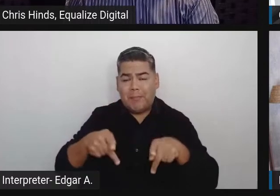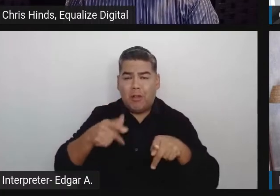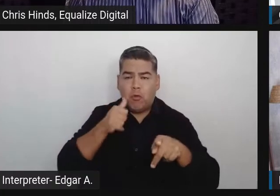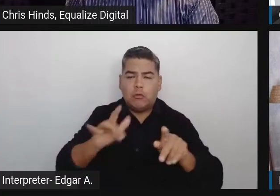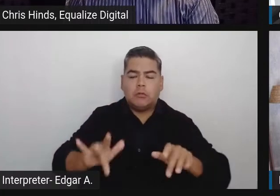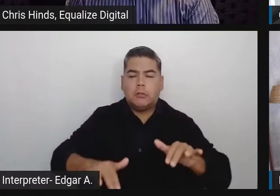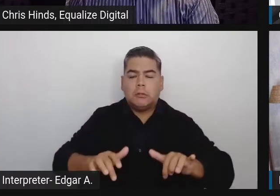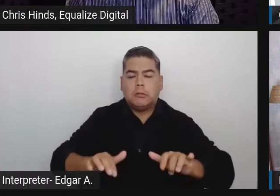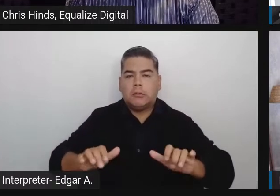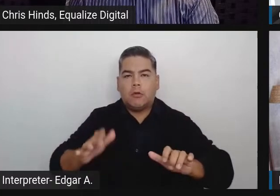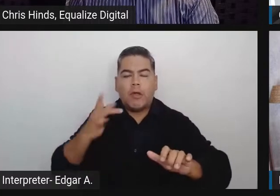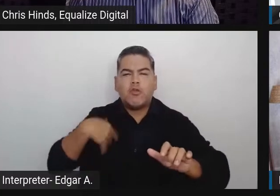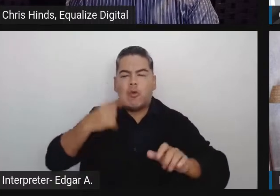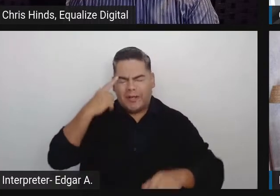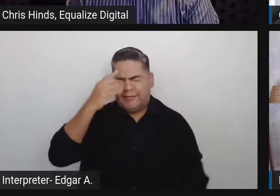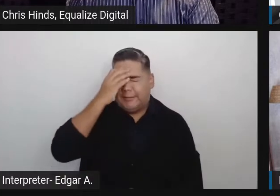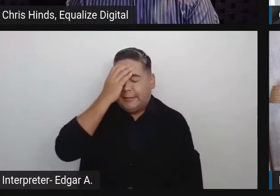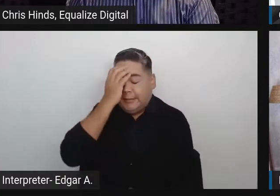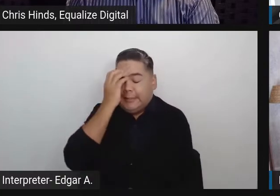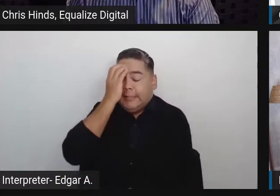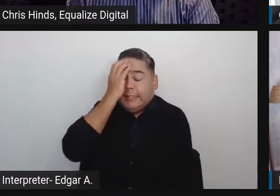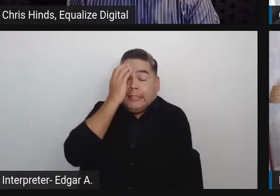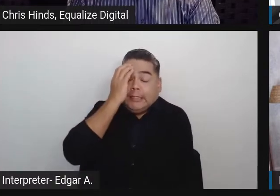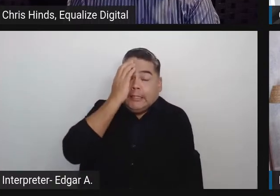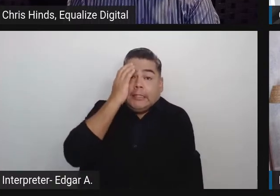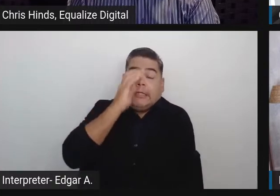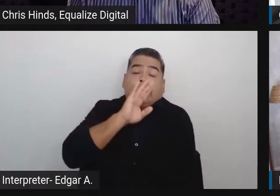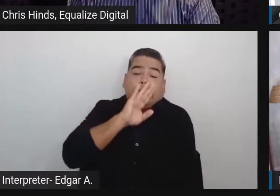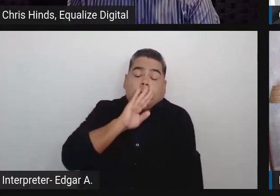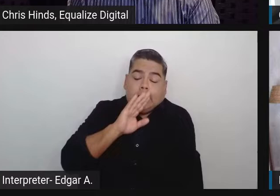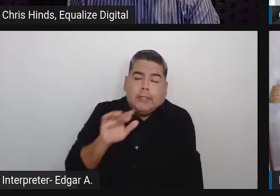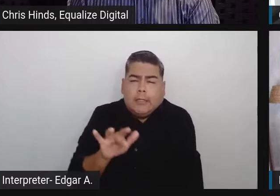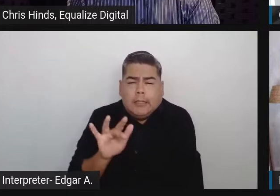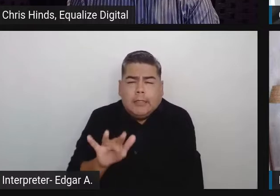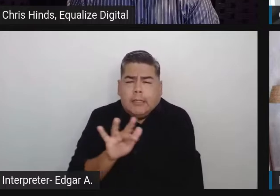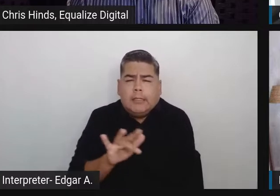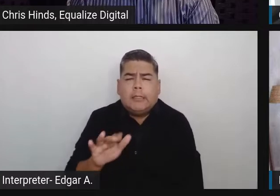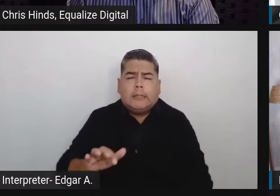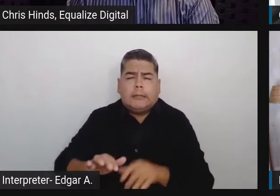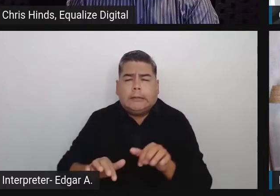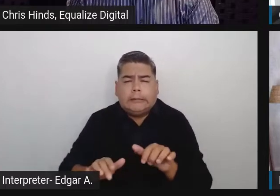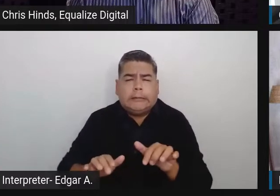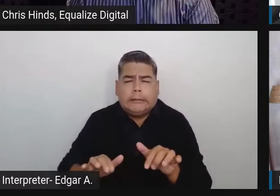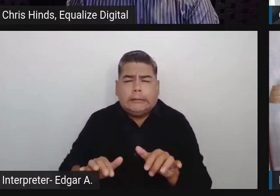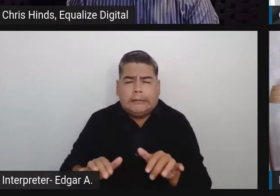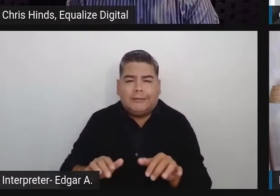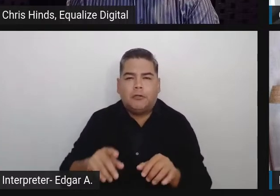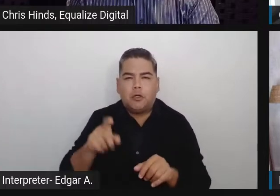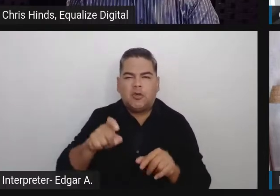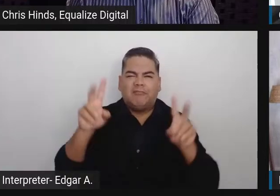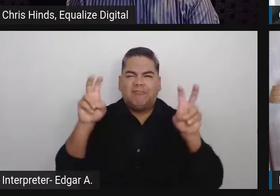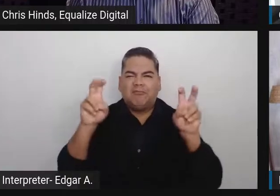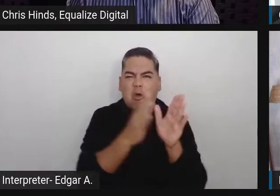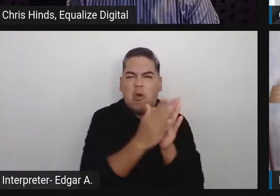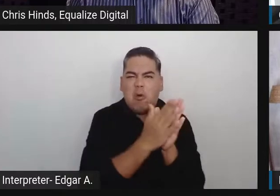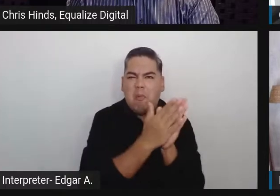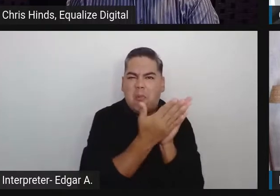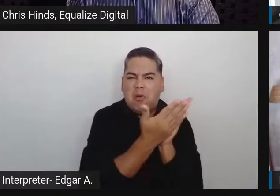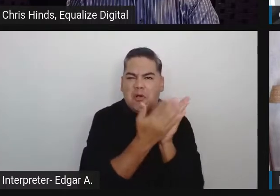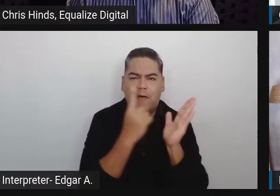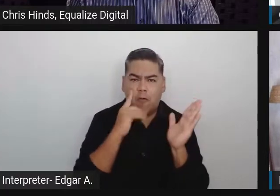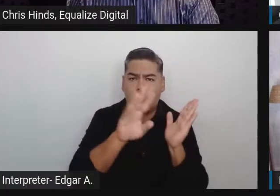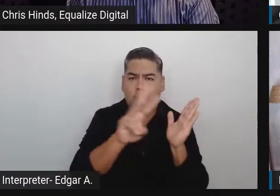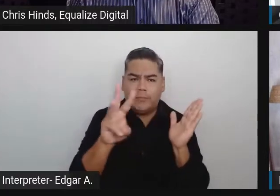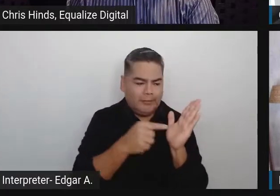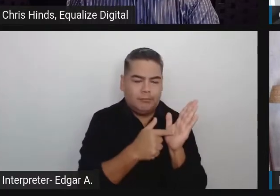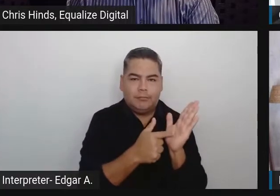if you have to make people think and they have to know, like you need to have like a guide to use your website, that's a